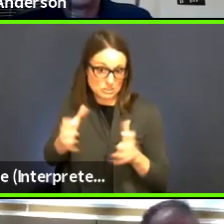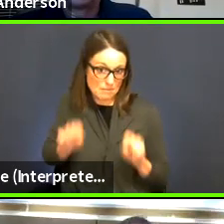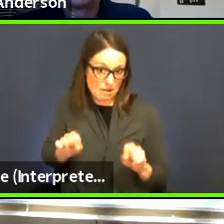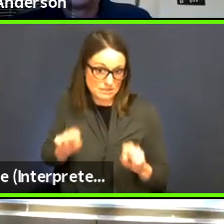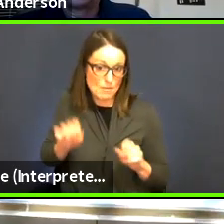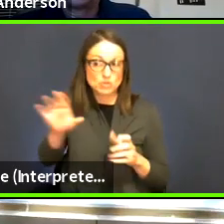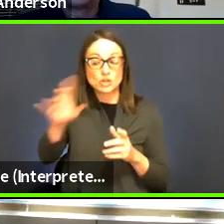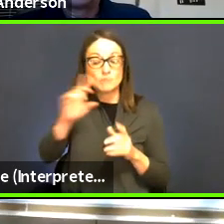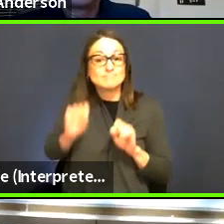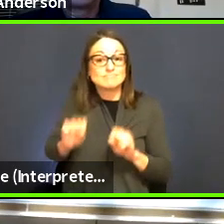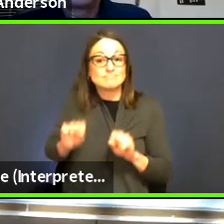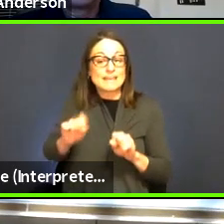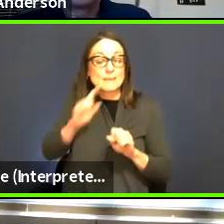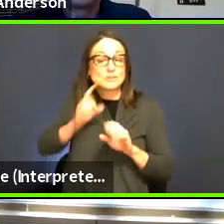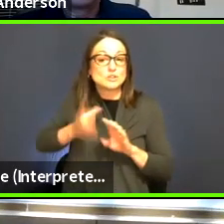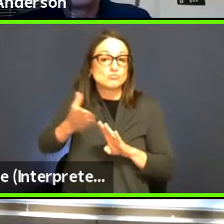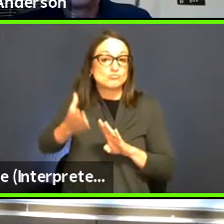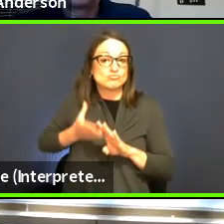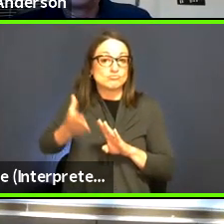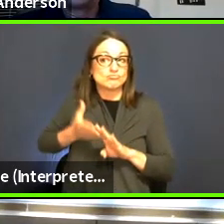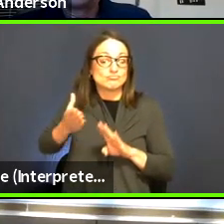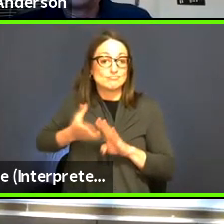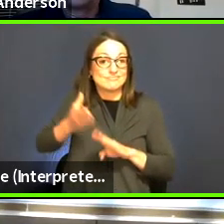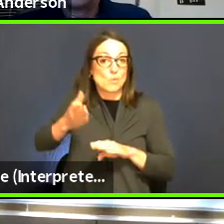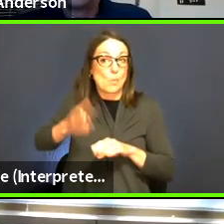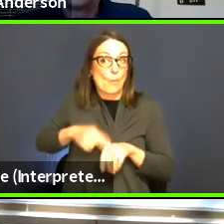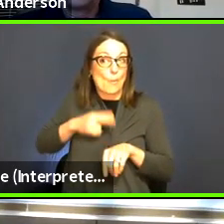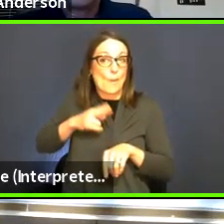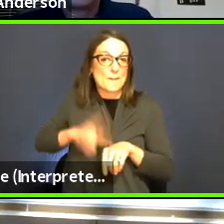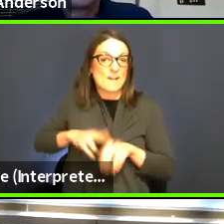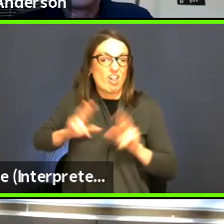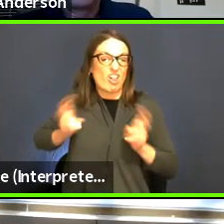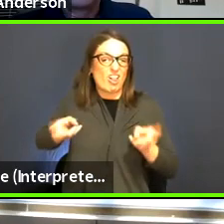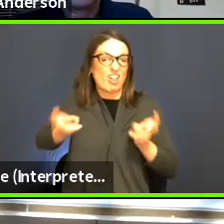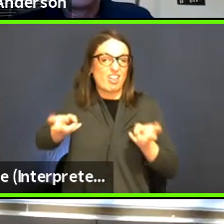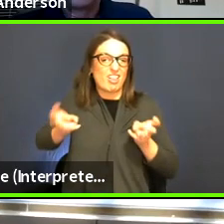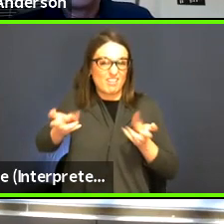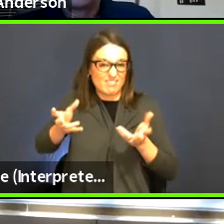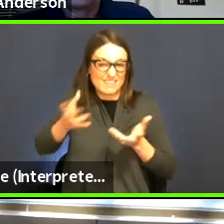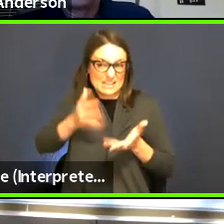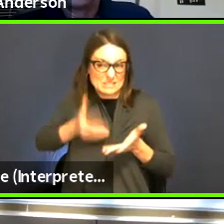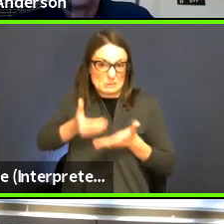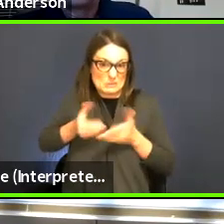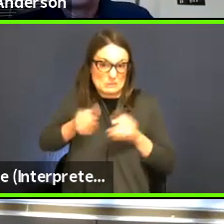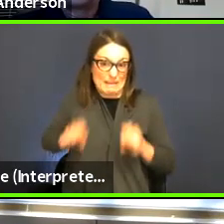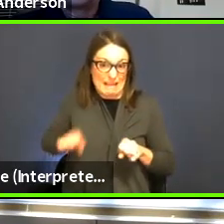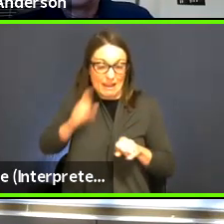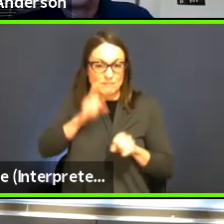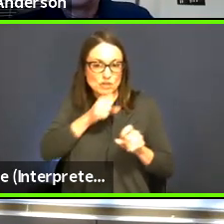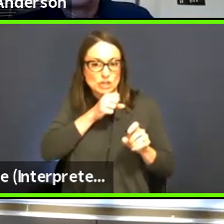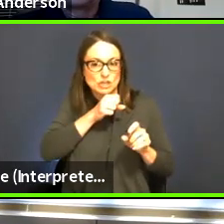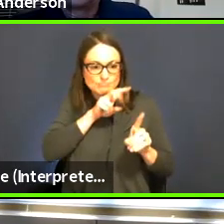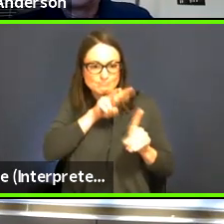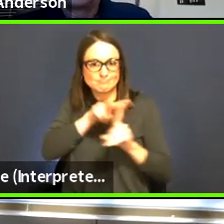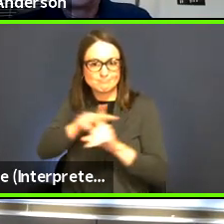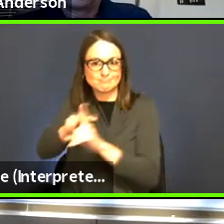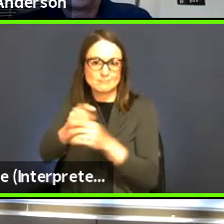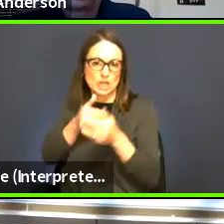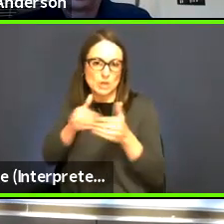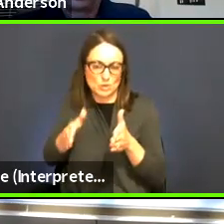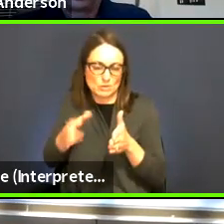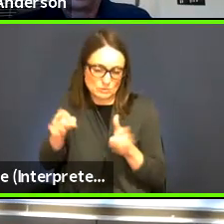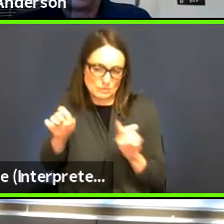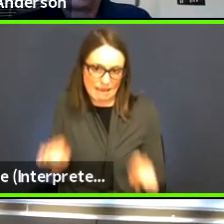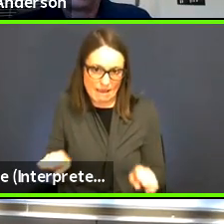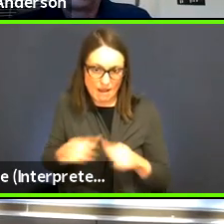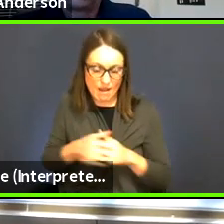to operate as close to normal as we would for assigning rooms, we're going to be able to do that. We also have